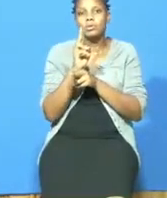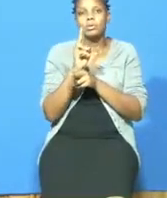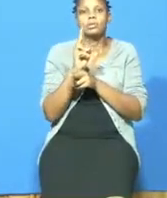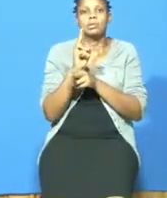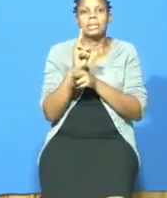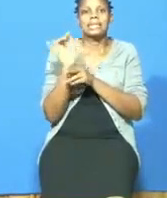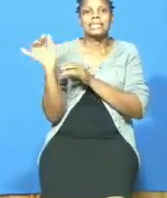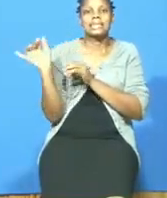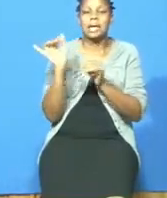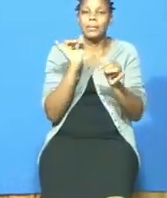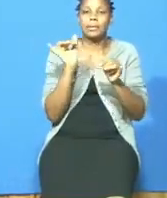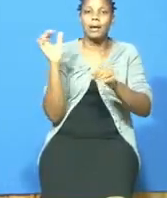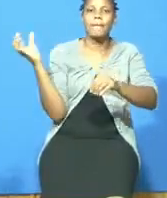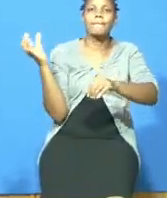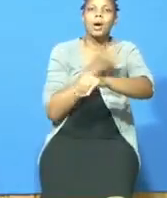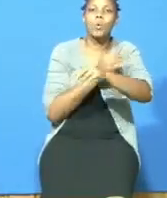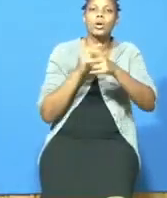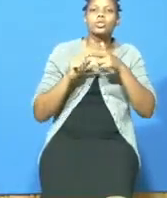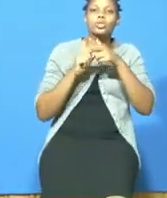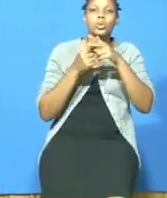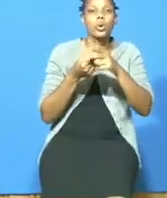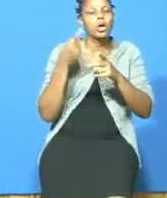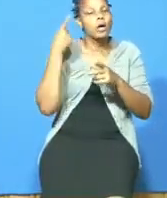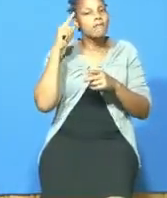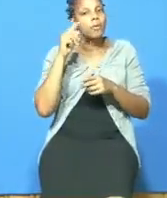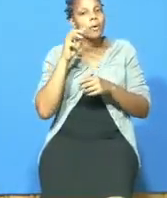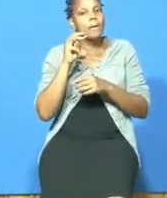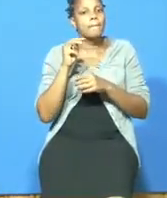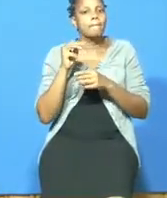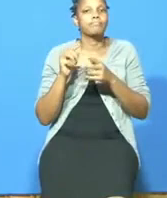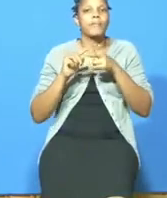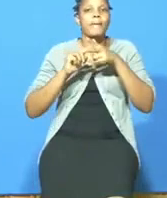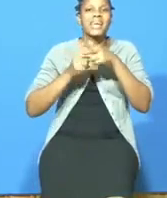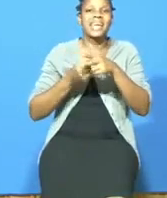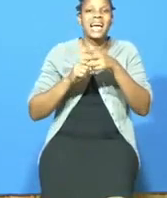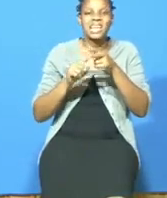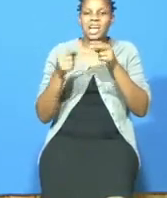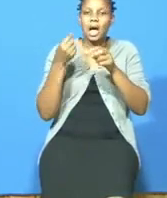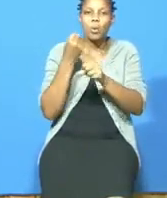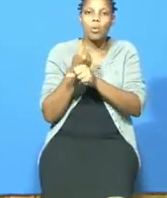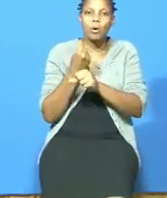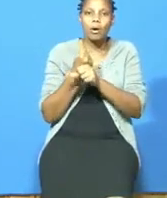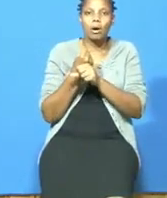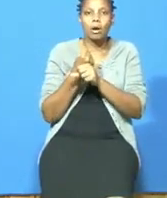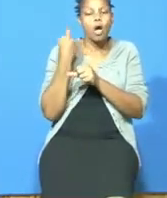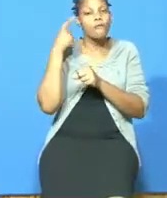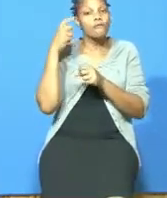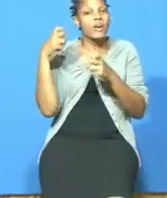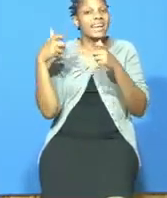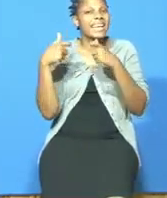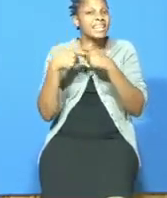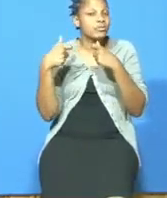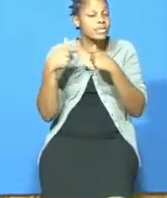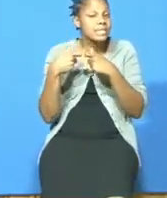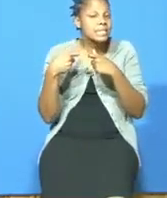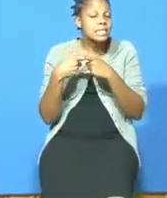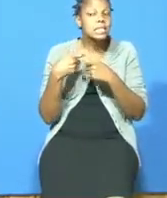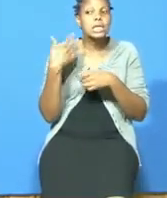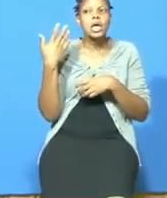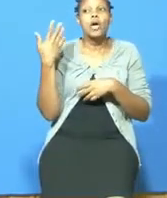source for mechanical work, for electricity,